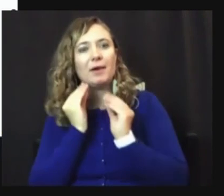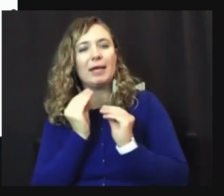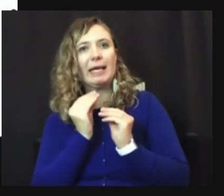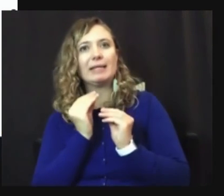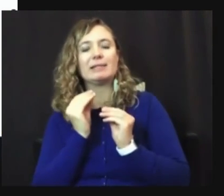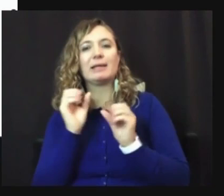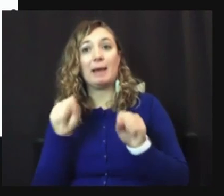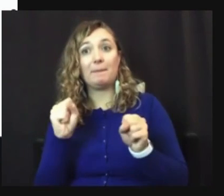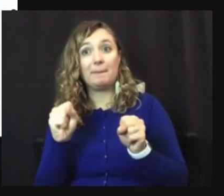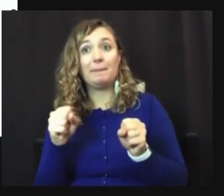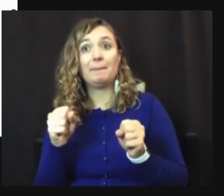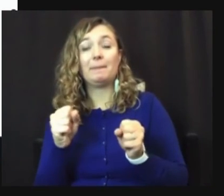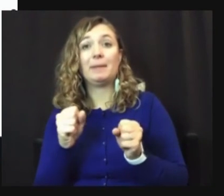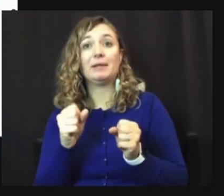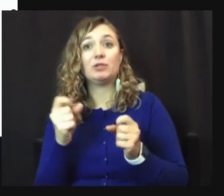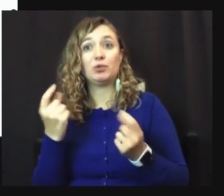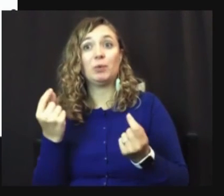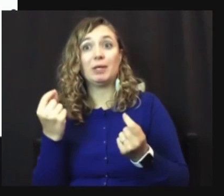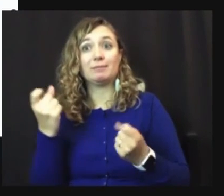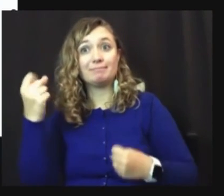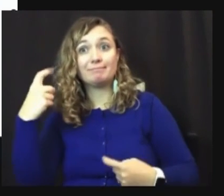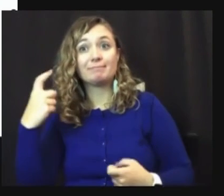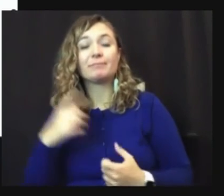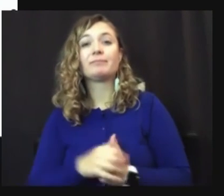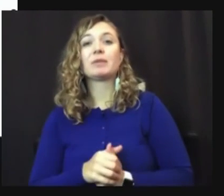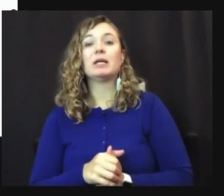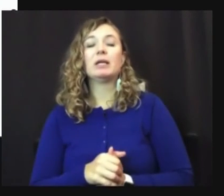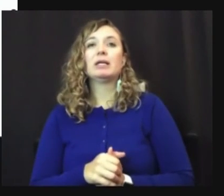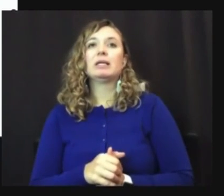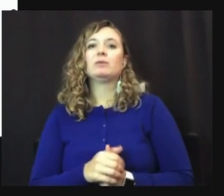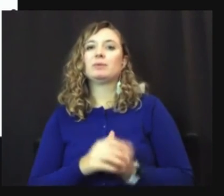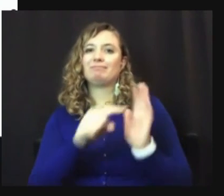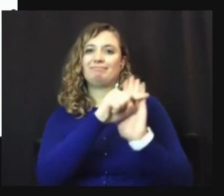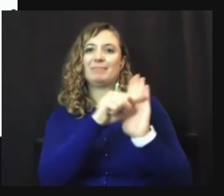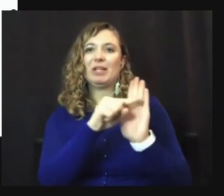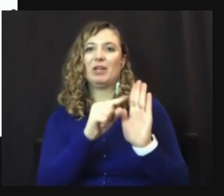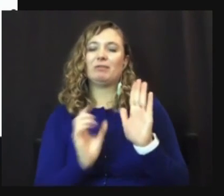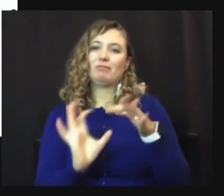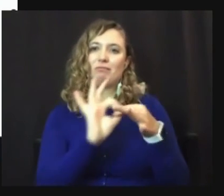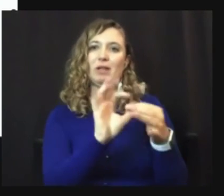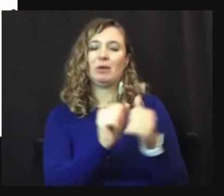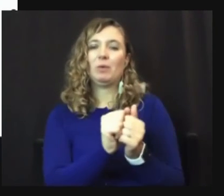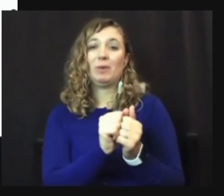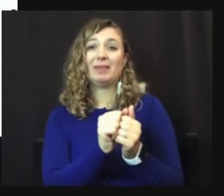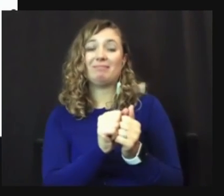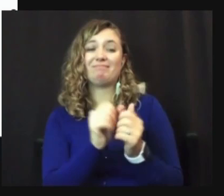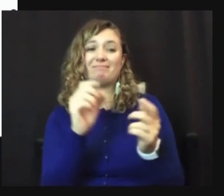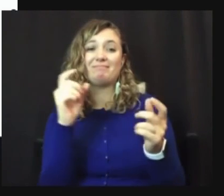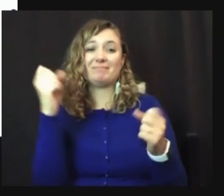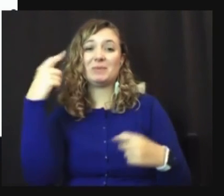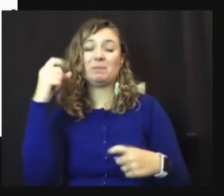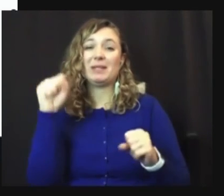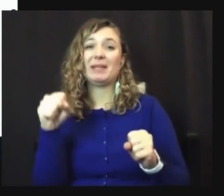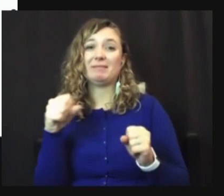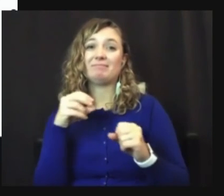build up positivity around stimming because negative feelings around stimming can lead to self-injurious stimming.